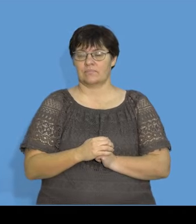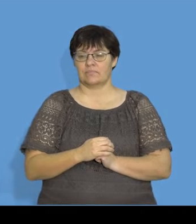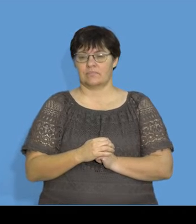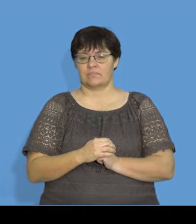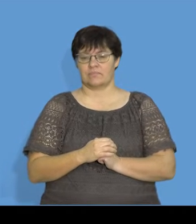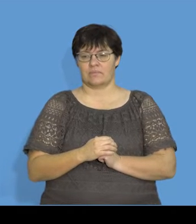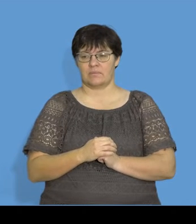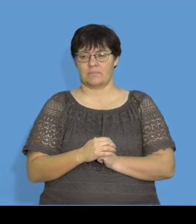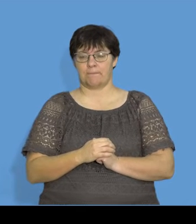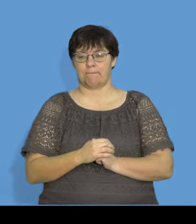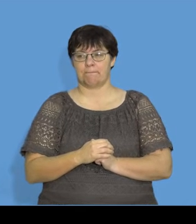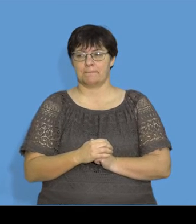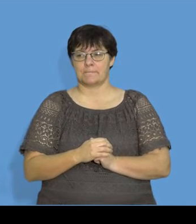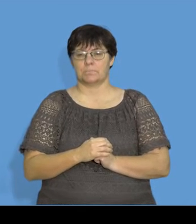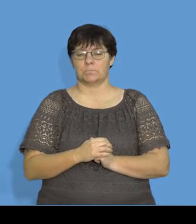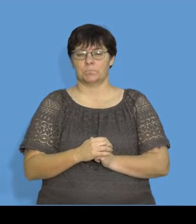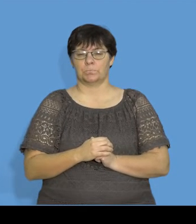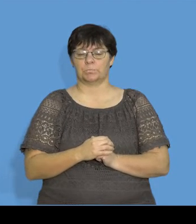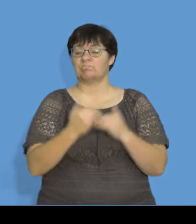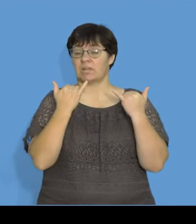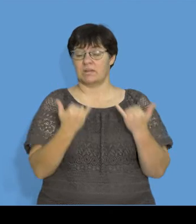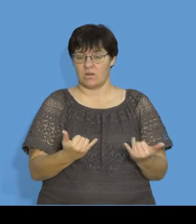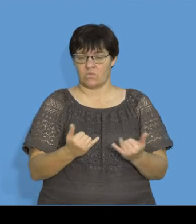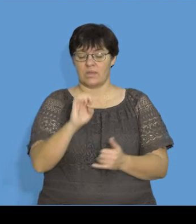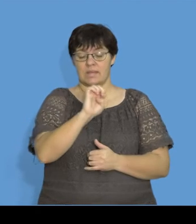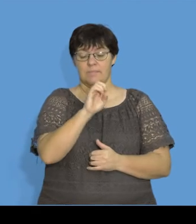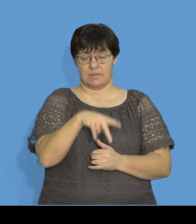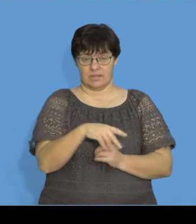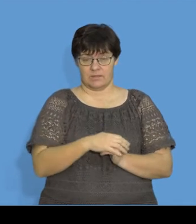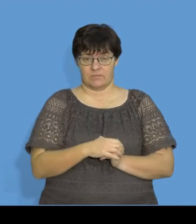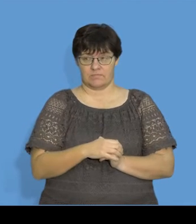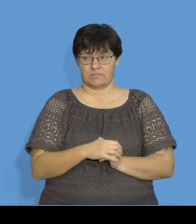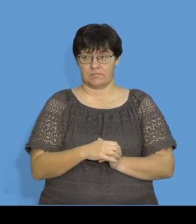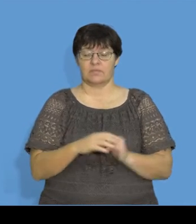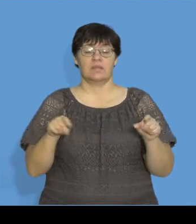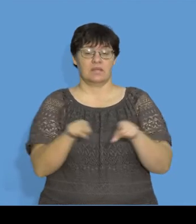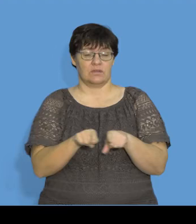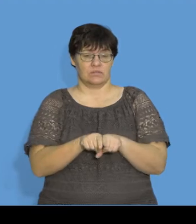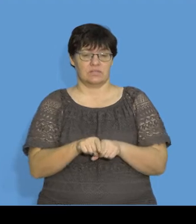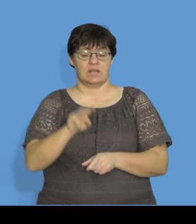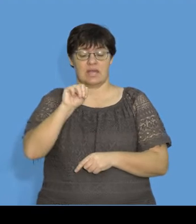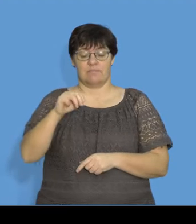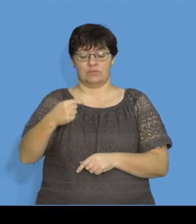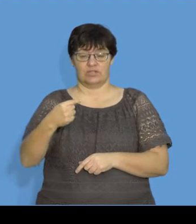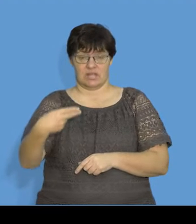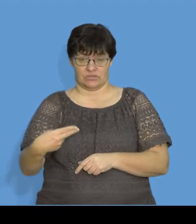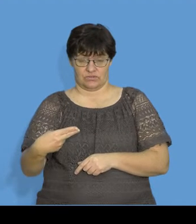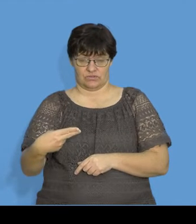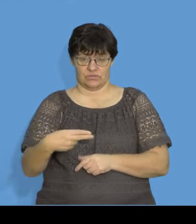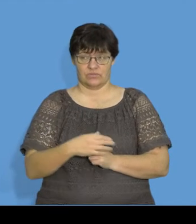Just putting that there for now. Now we can go EP equals